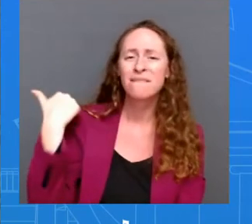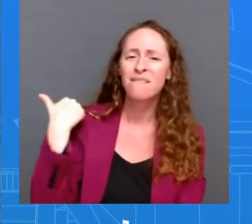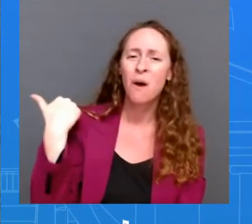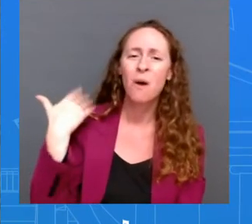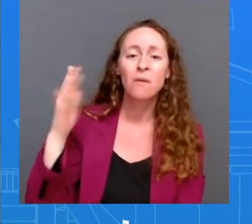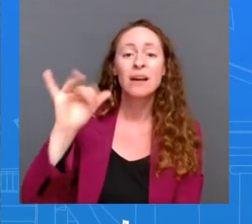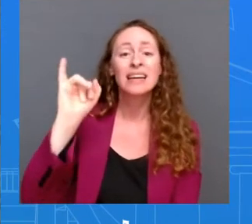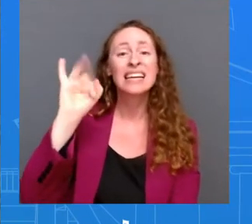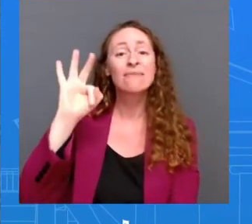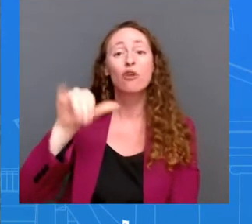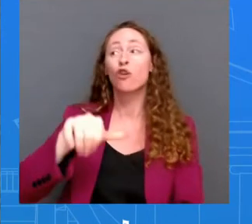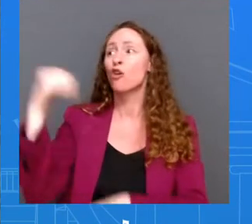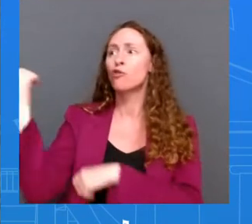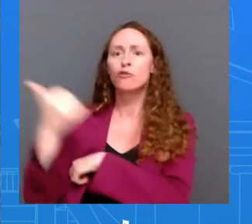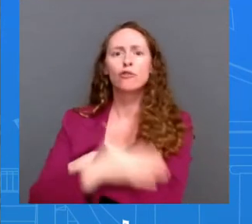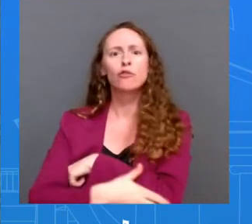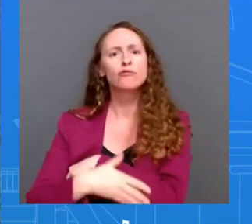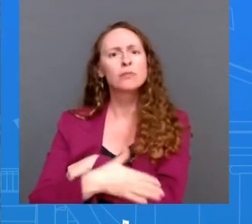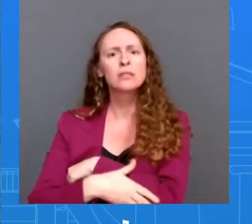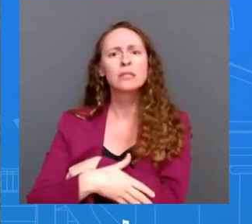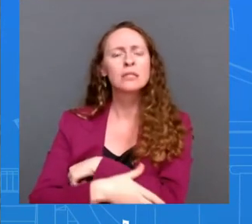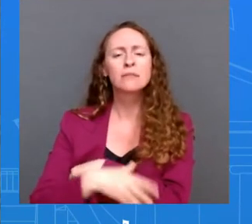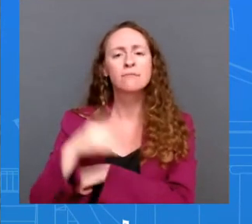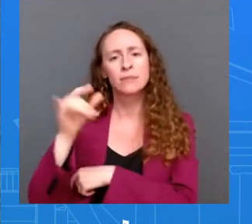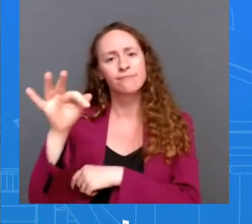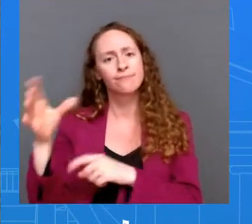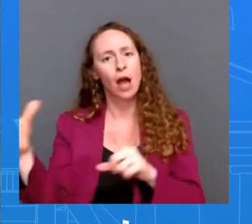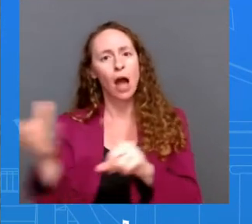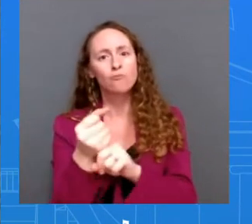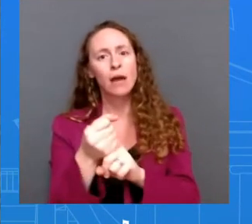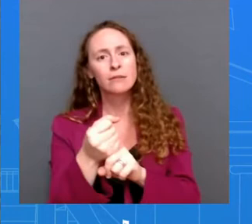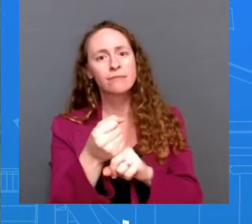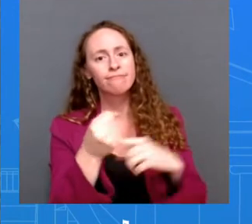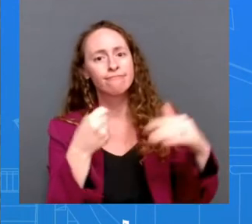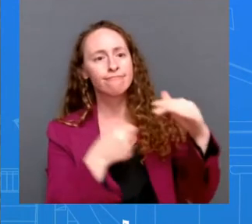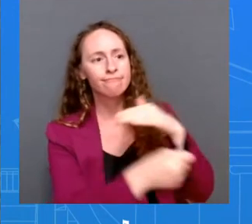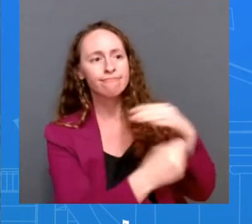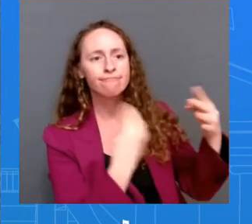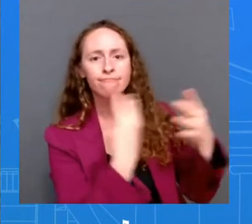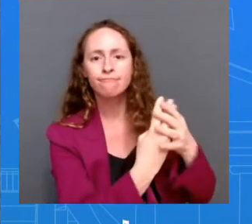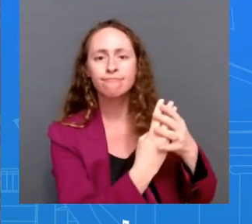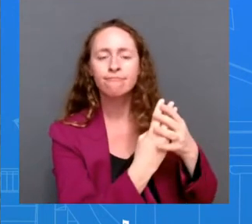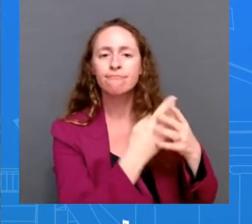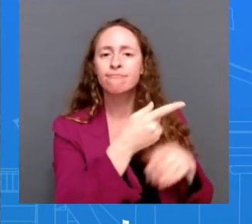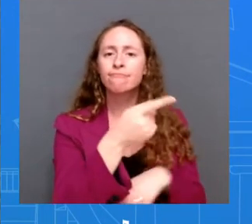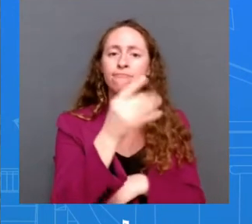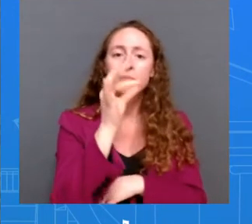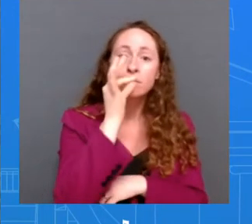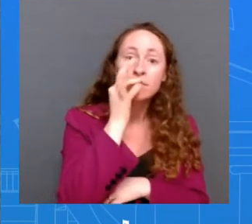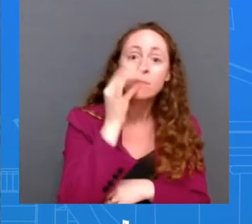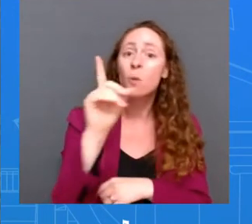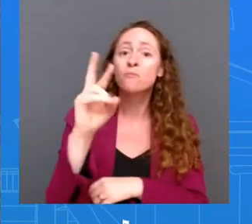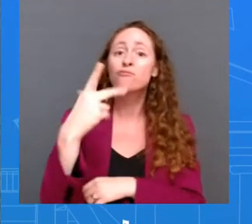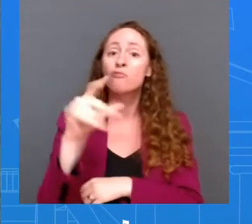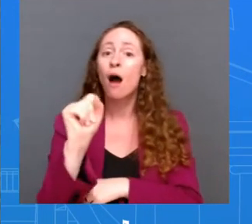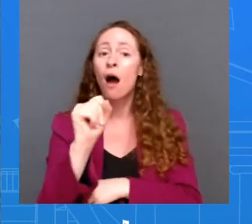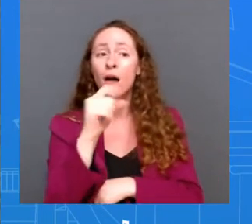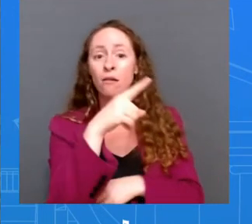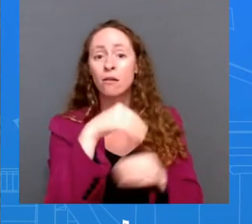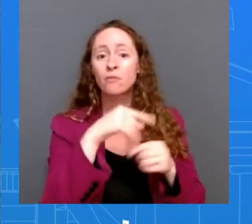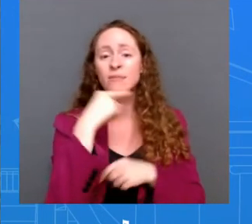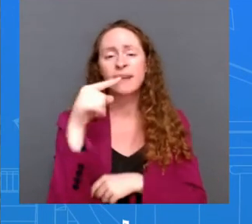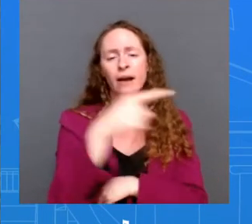to get, just historically, anecdotally speaking, tend to get higher sentences, almost to the max, which in many cases is 10